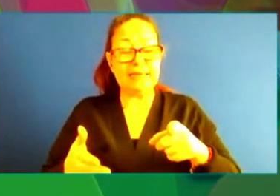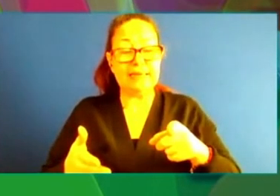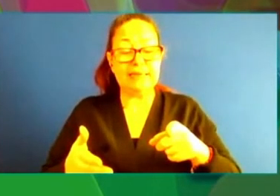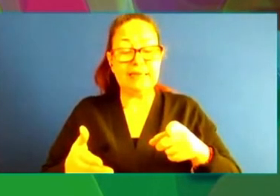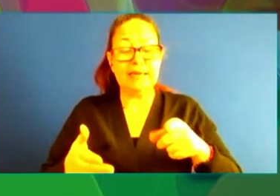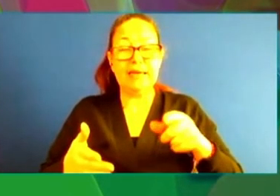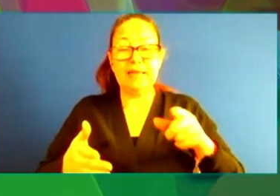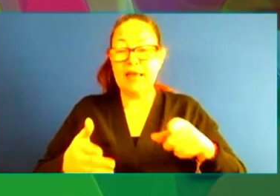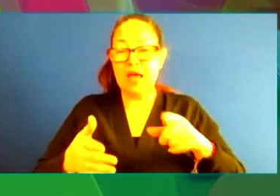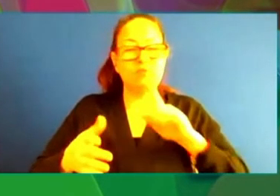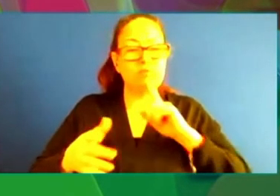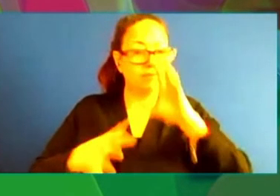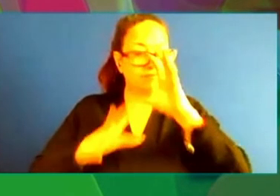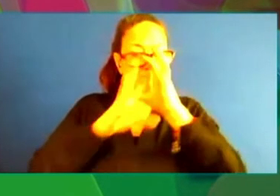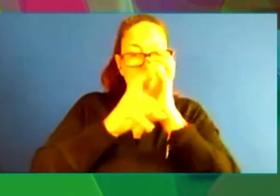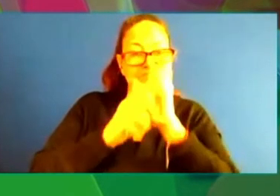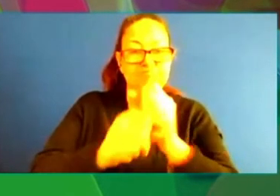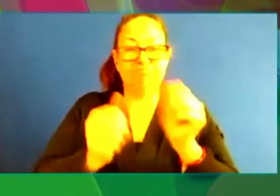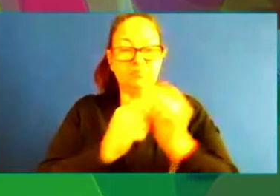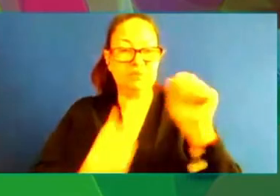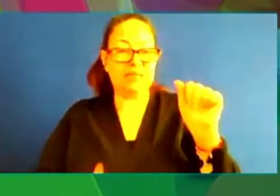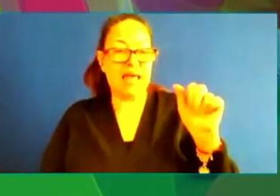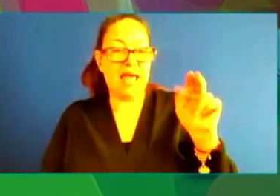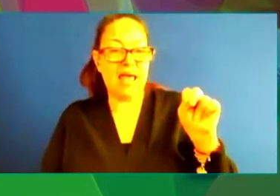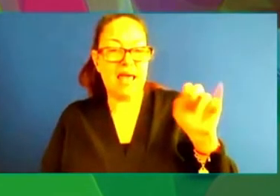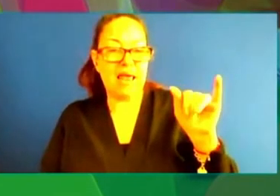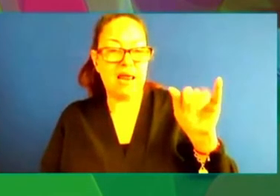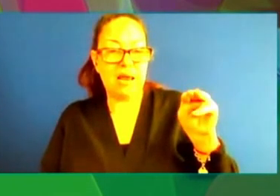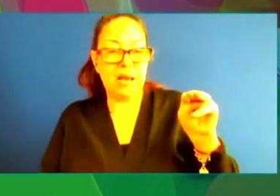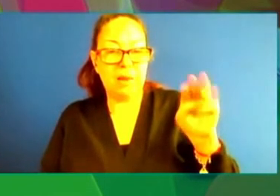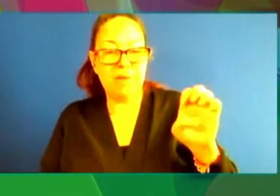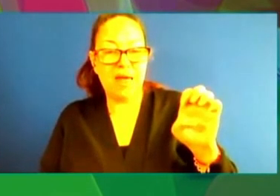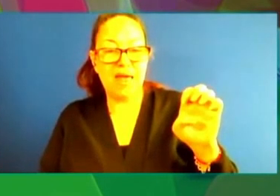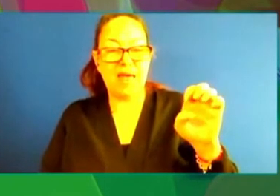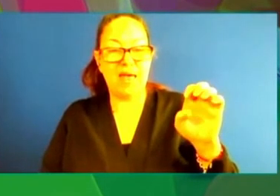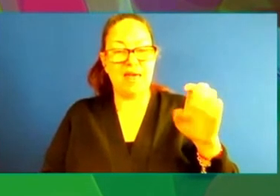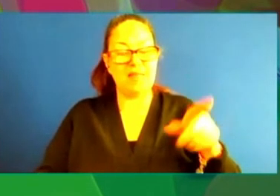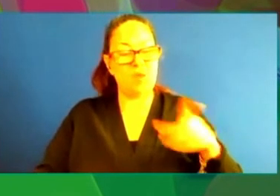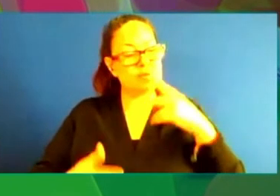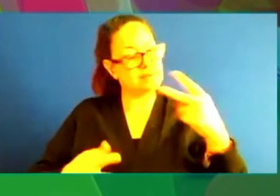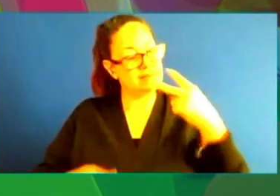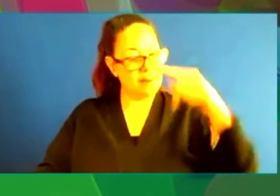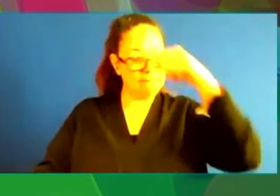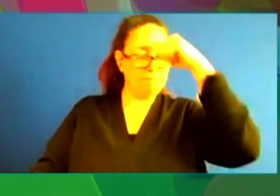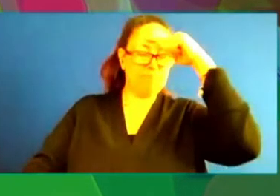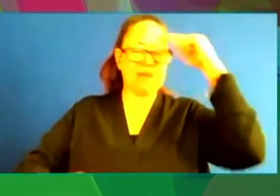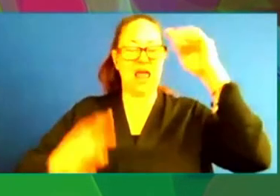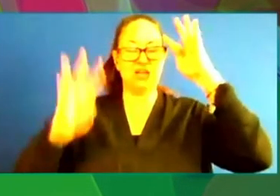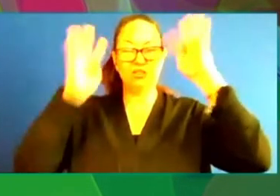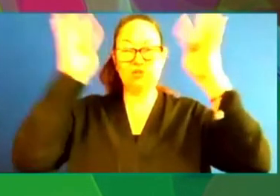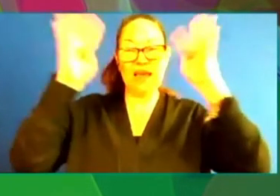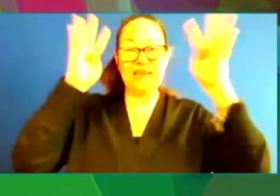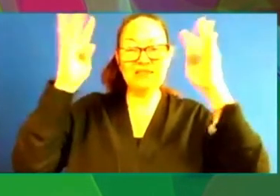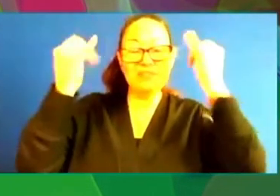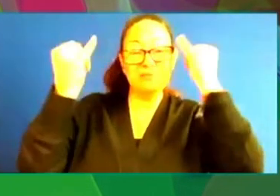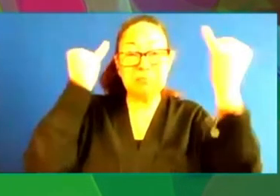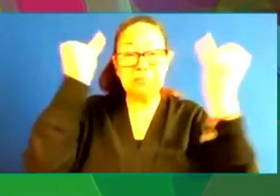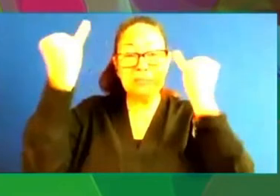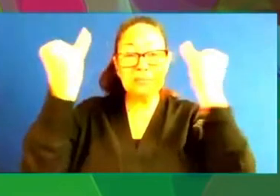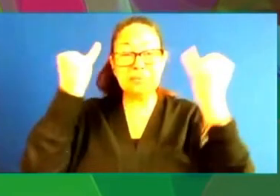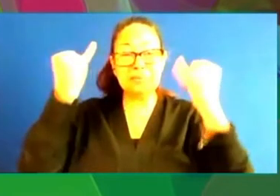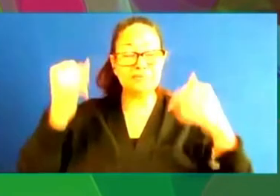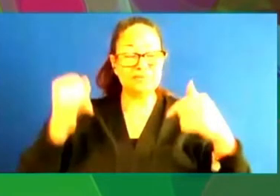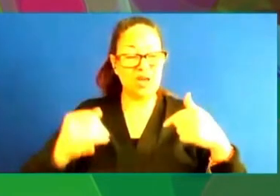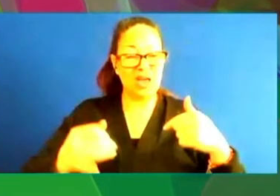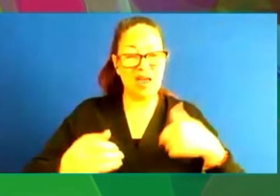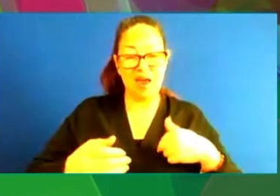by anime and manga to see Black creativity in this space. And so as I linked up with